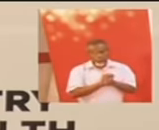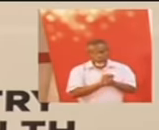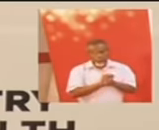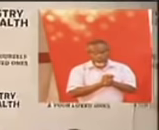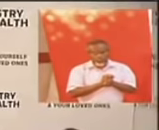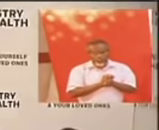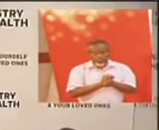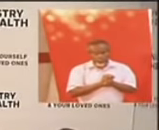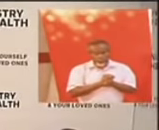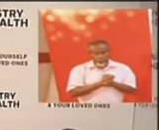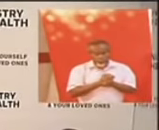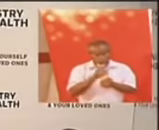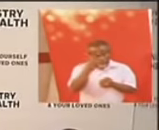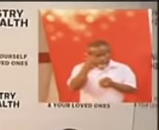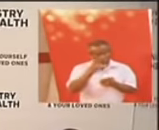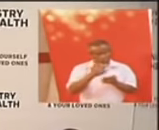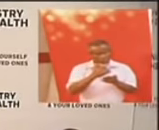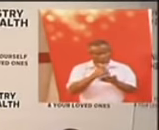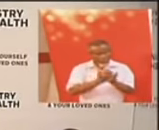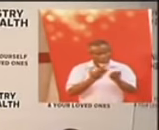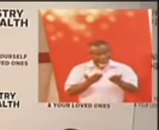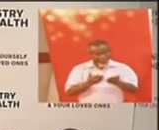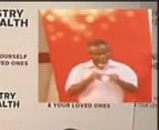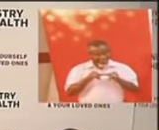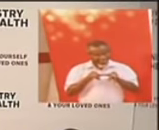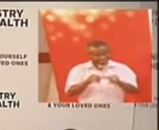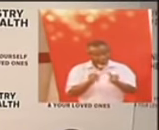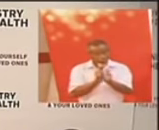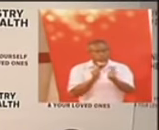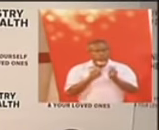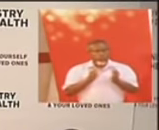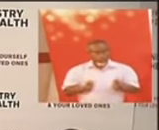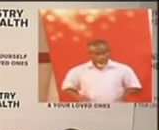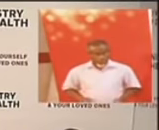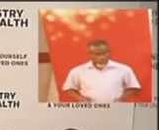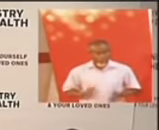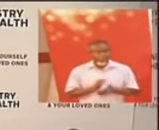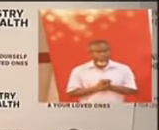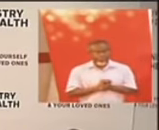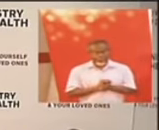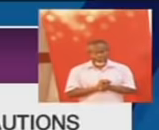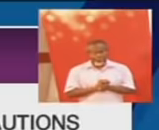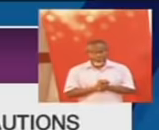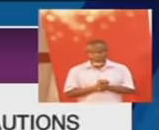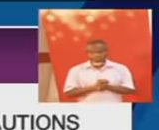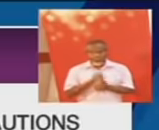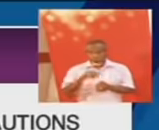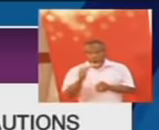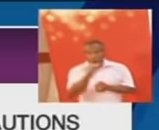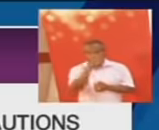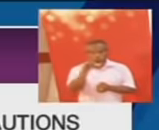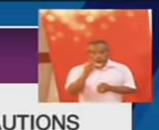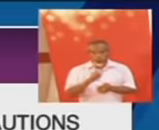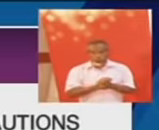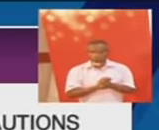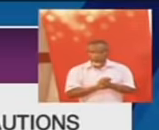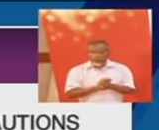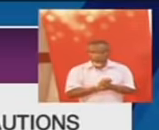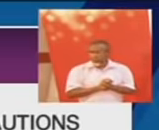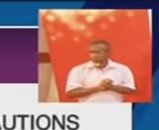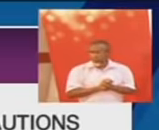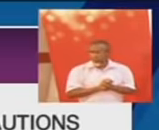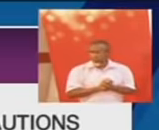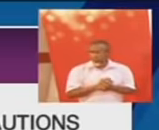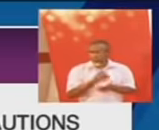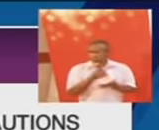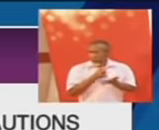forward. Thank you very much, CMO. And the last question from the public. What are the recommended precautions